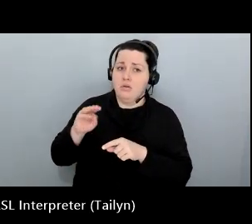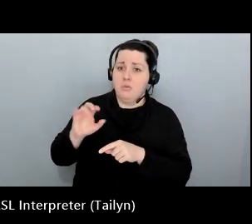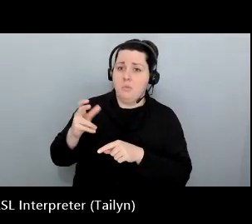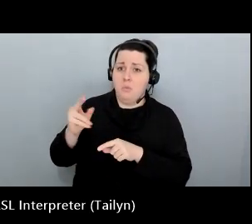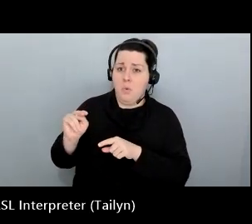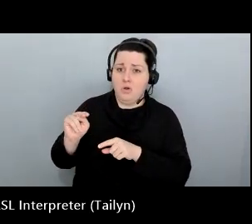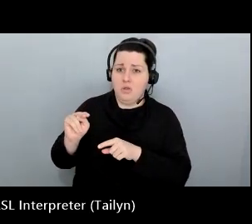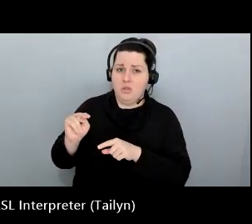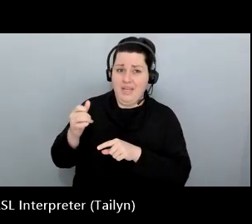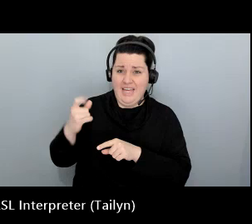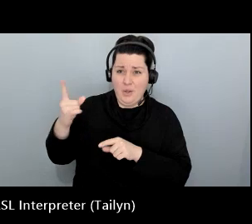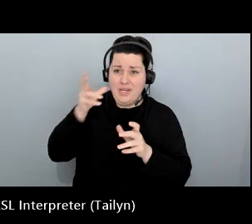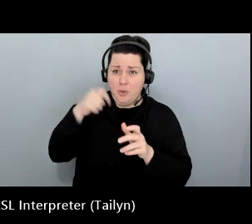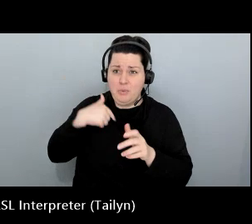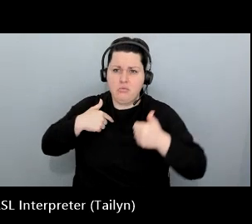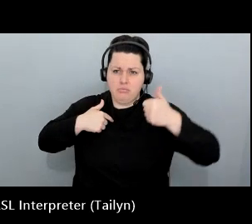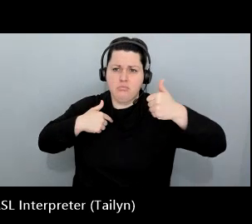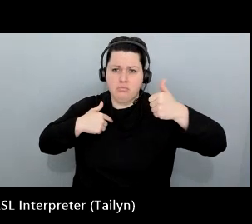Did anybody hear me?